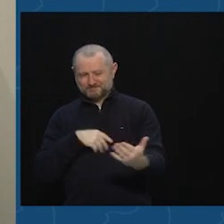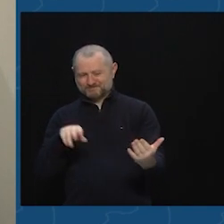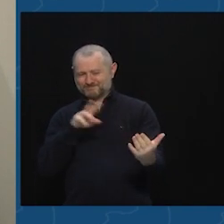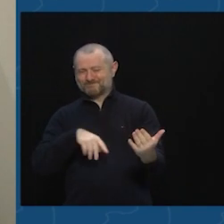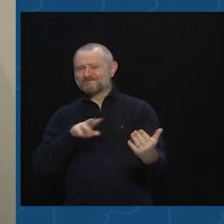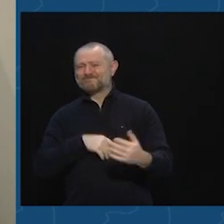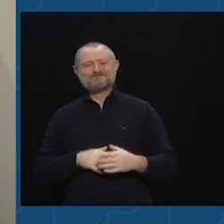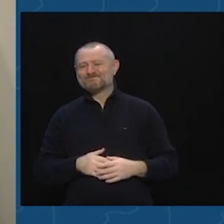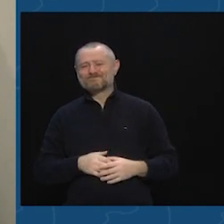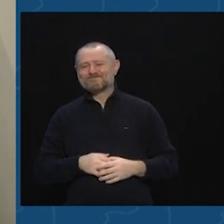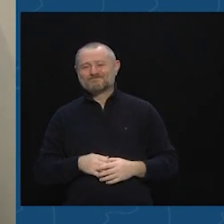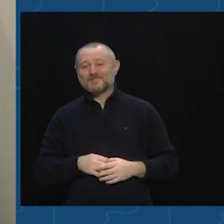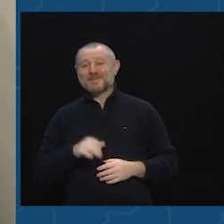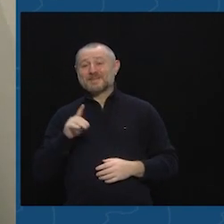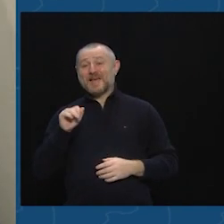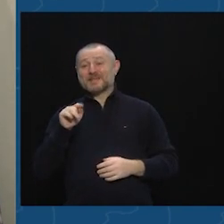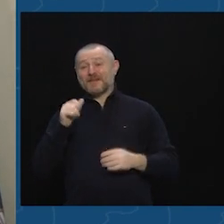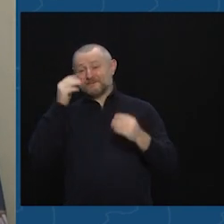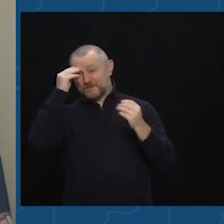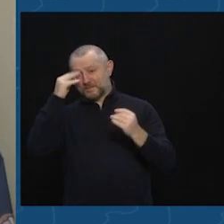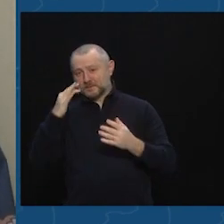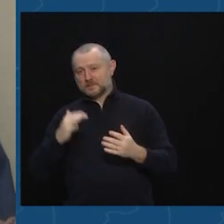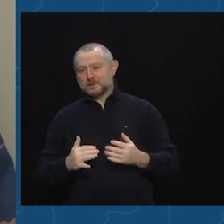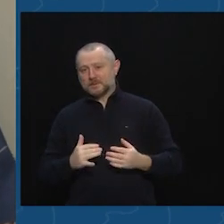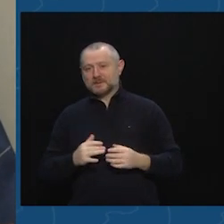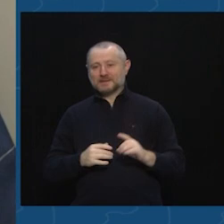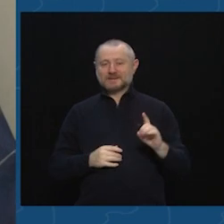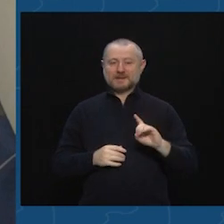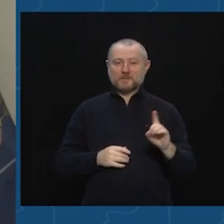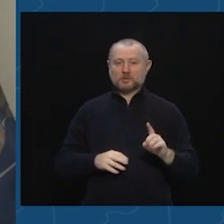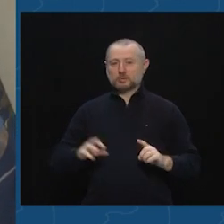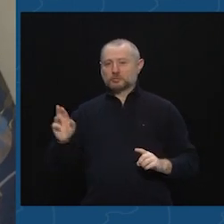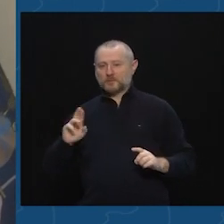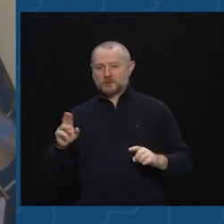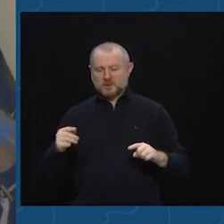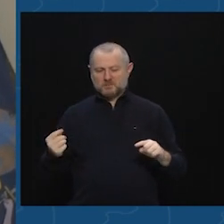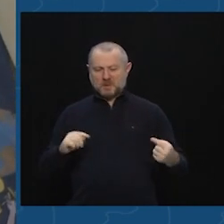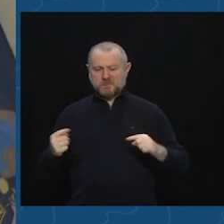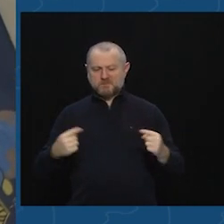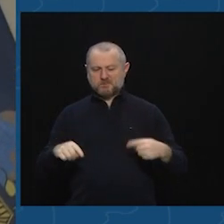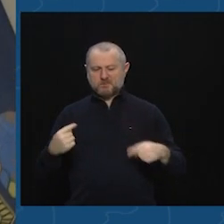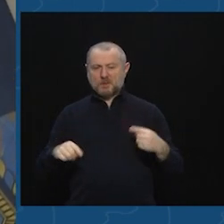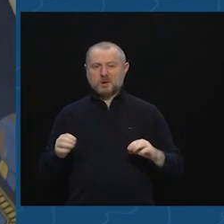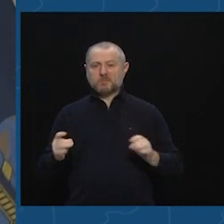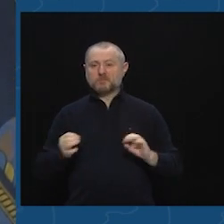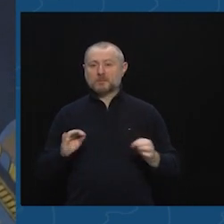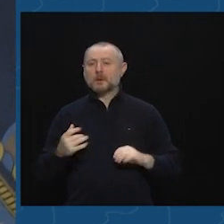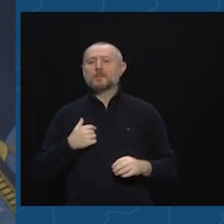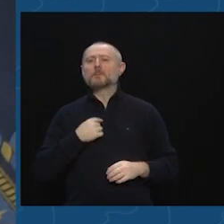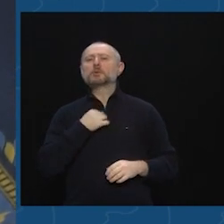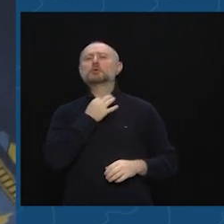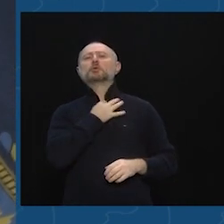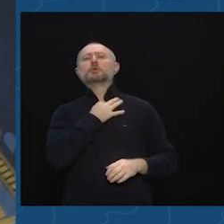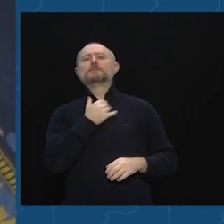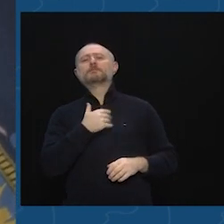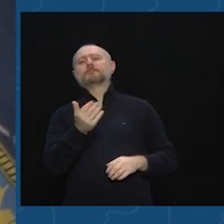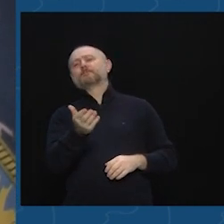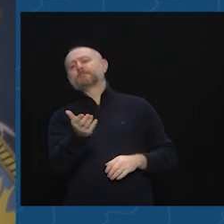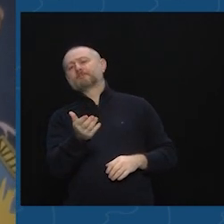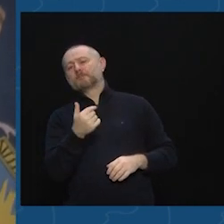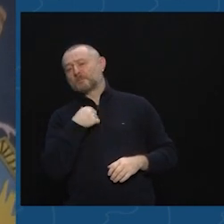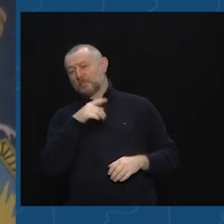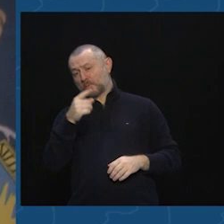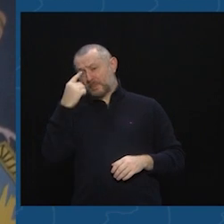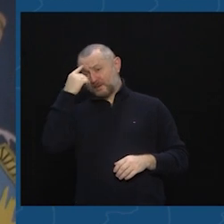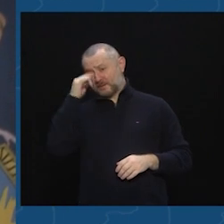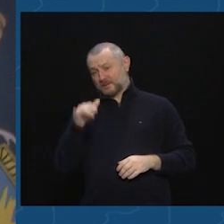Democrats and Republicans, and everyone sort of seems to think what they have vindicates them. I'm curious whether you see a need for a conversation right now about changes to the bail